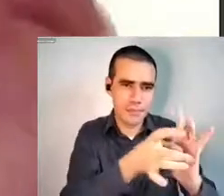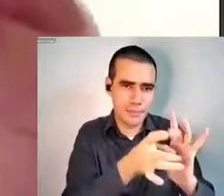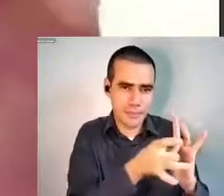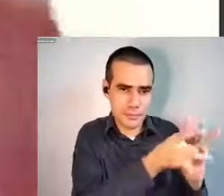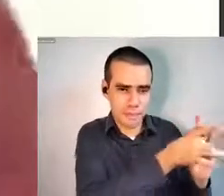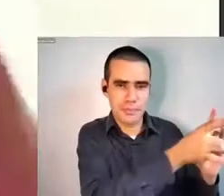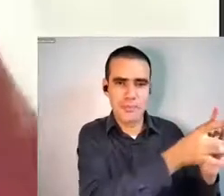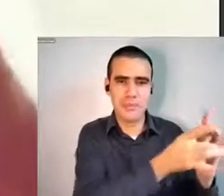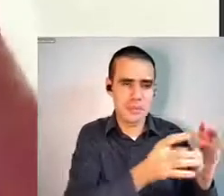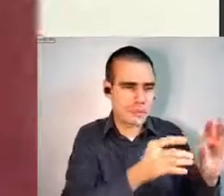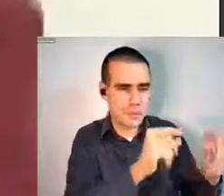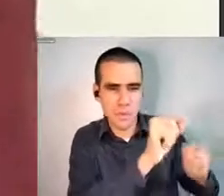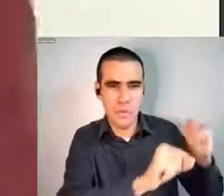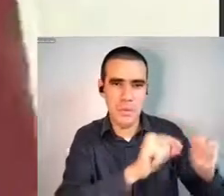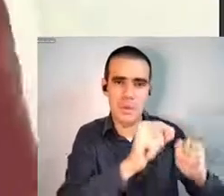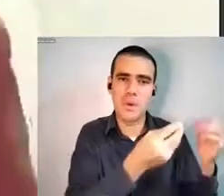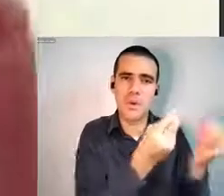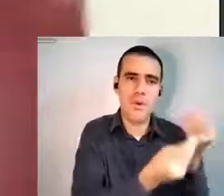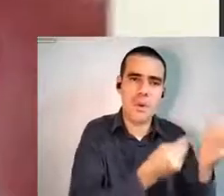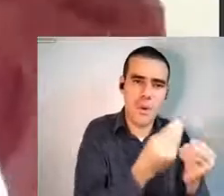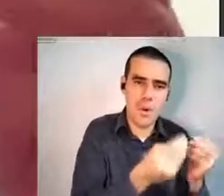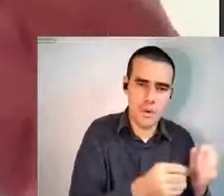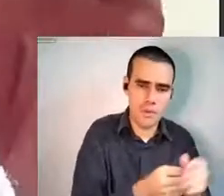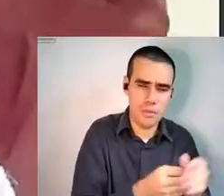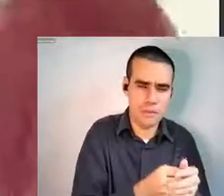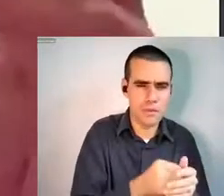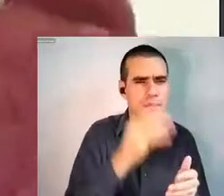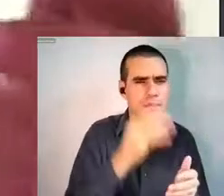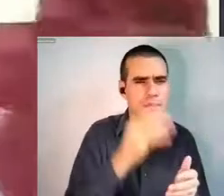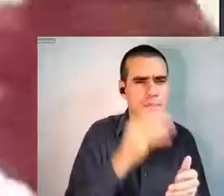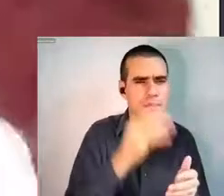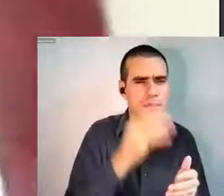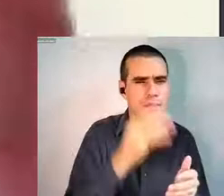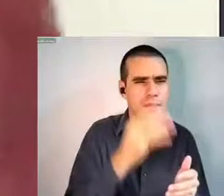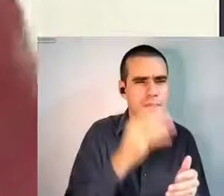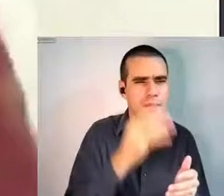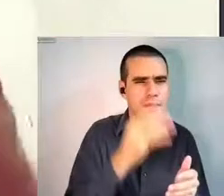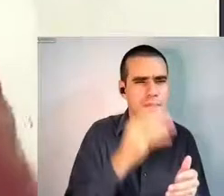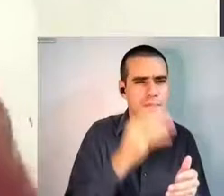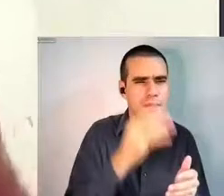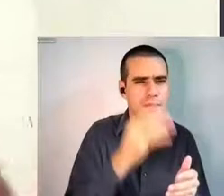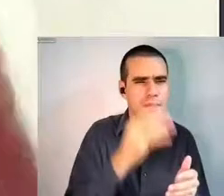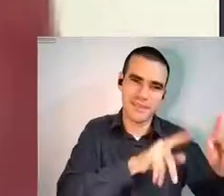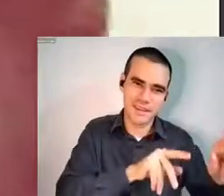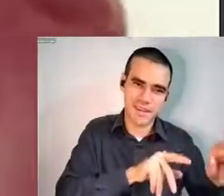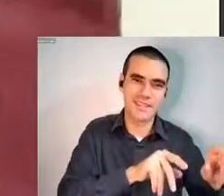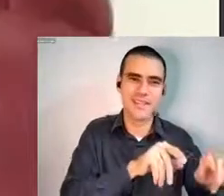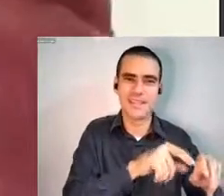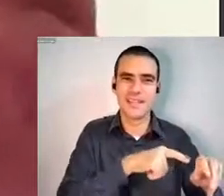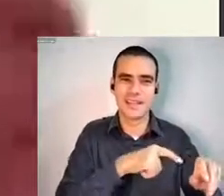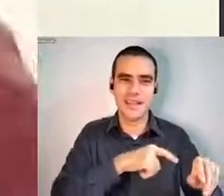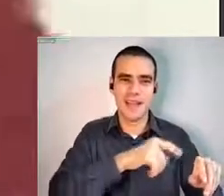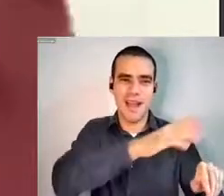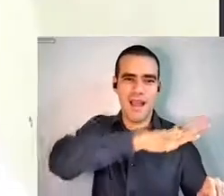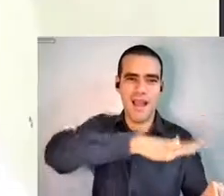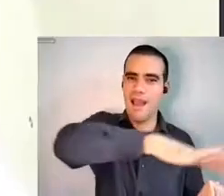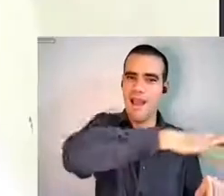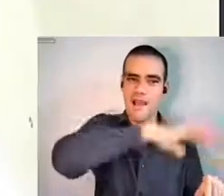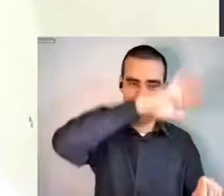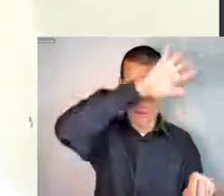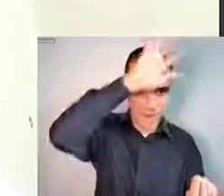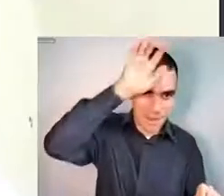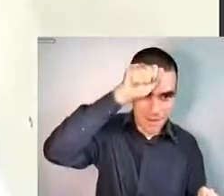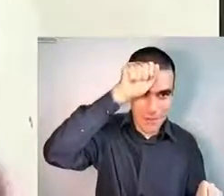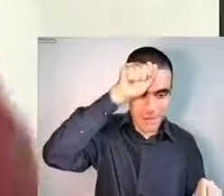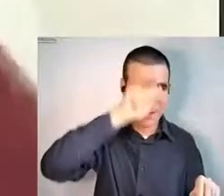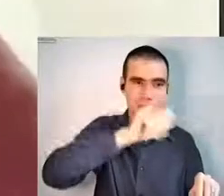know that we have different Amazons, and what I will say here could be applied to a certain region, but maybe